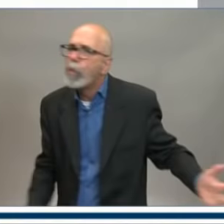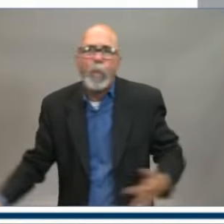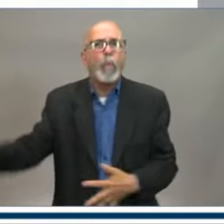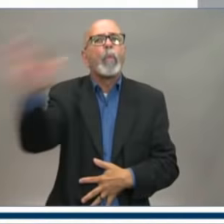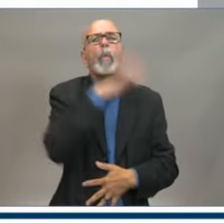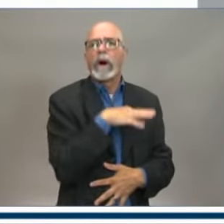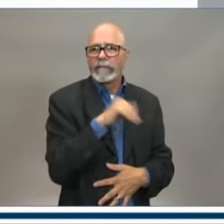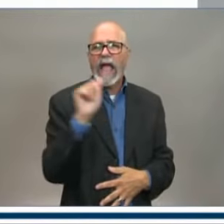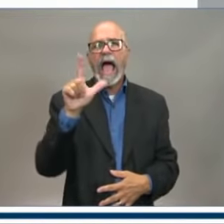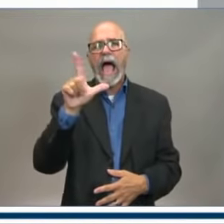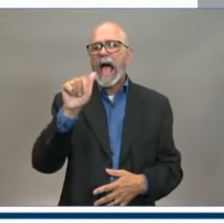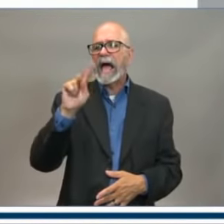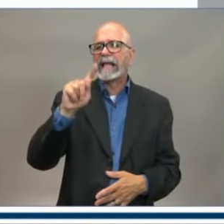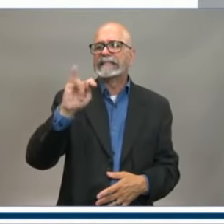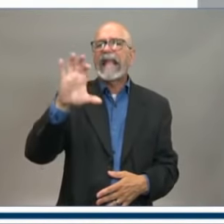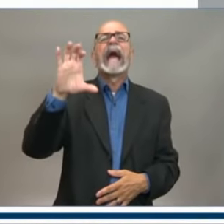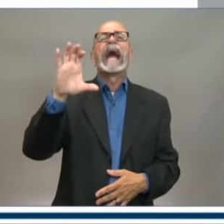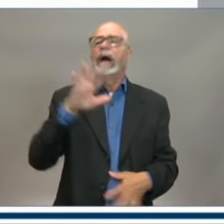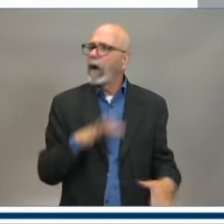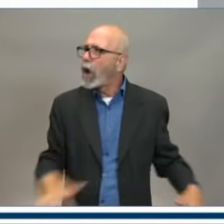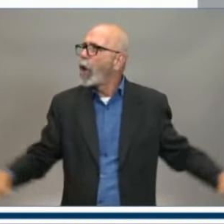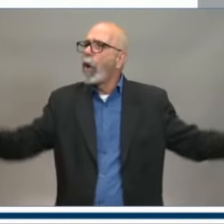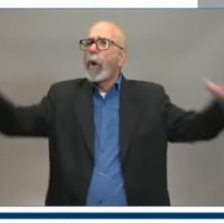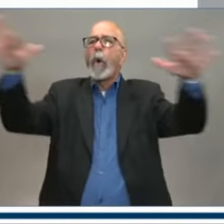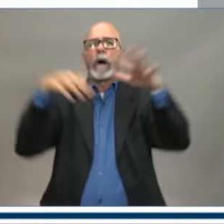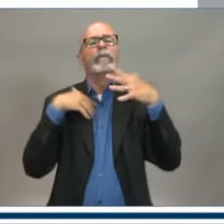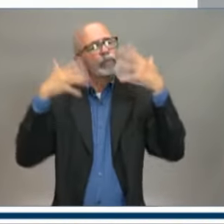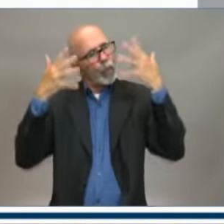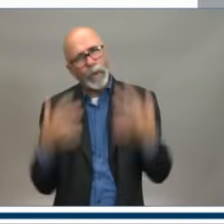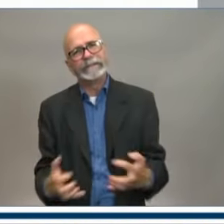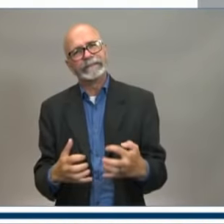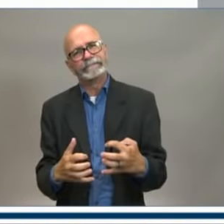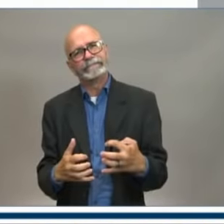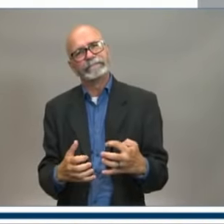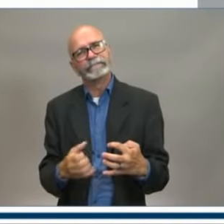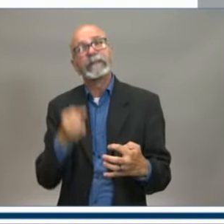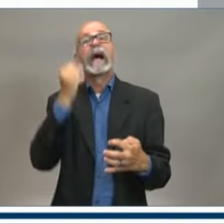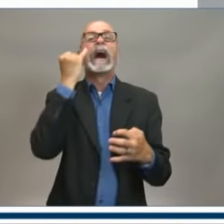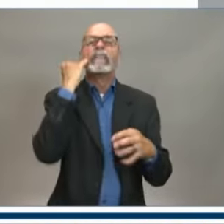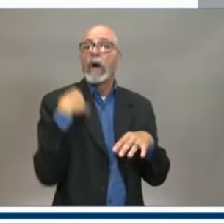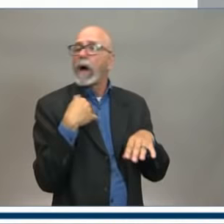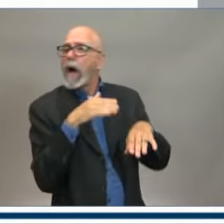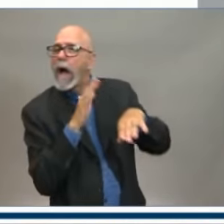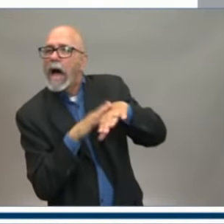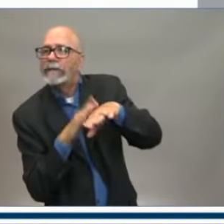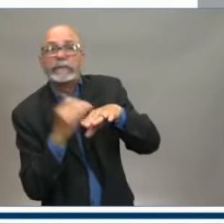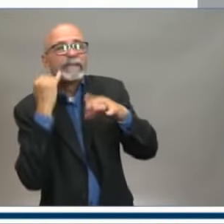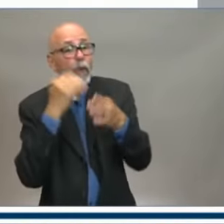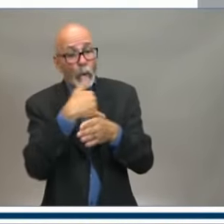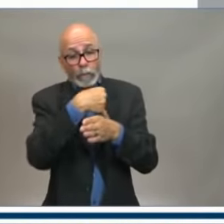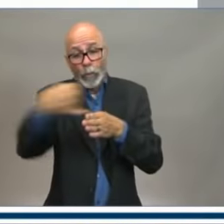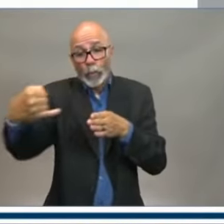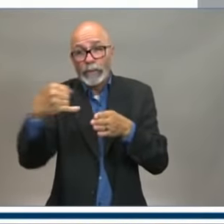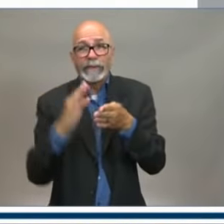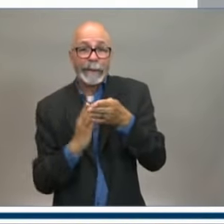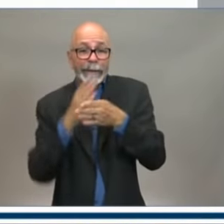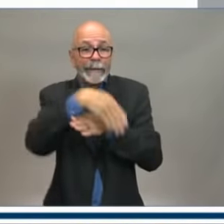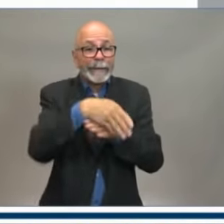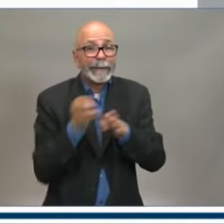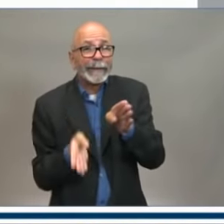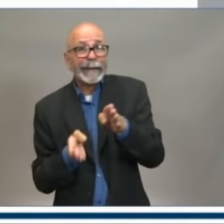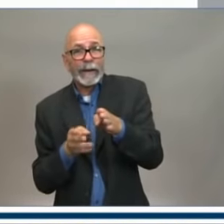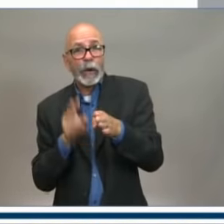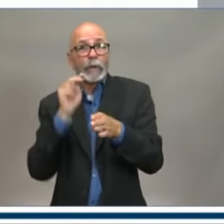national table and the public health folks around how we approach our interprovincial borders. Everybody recognizes the